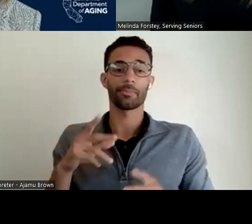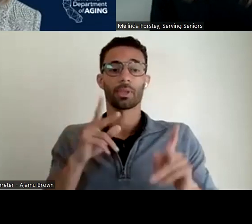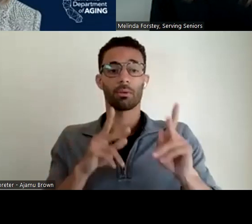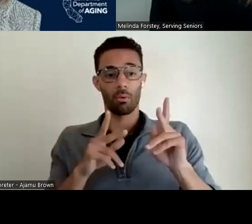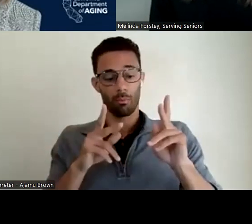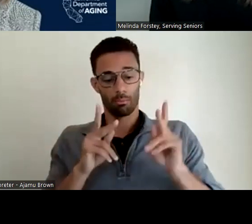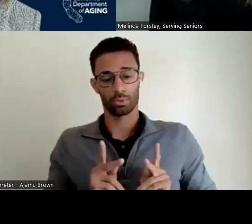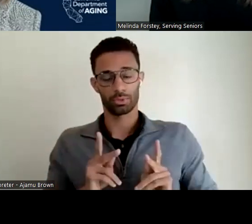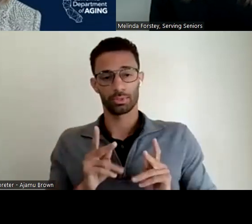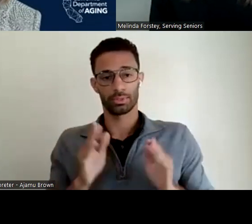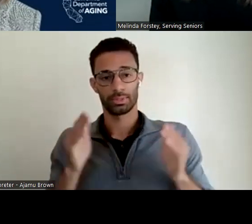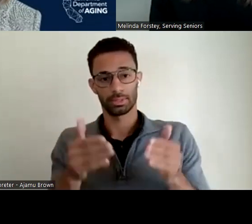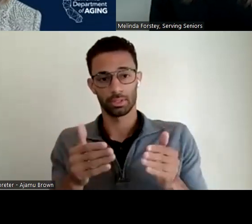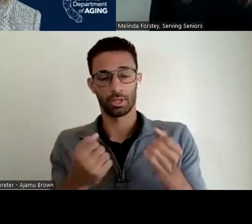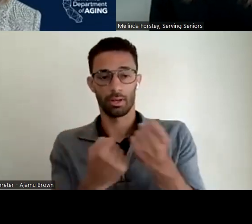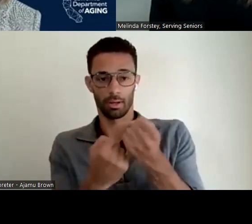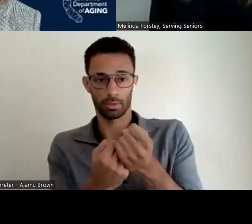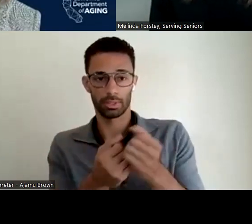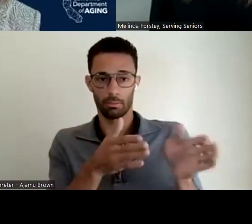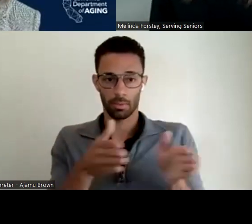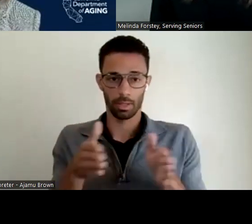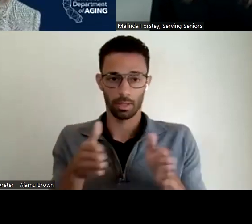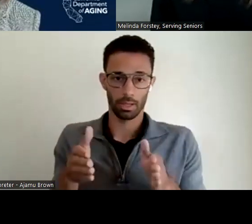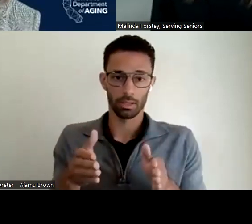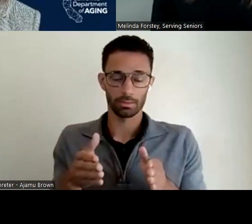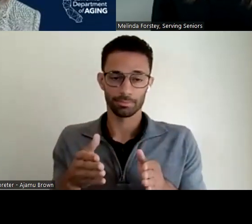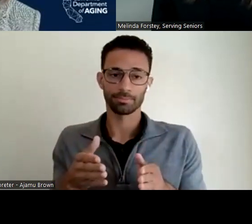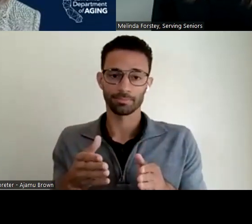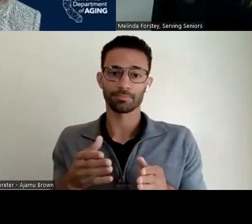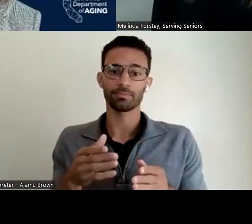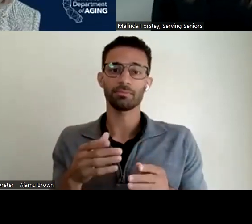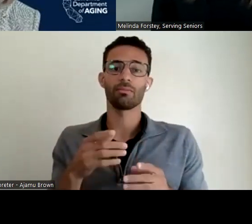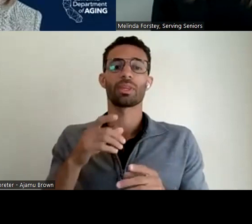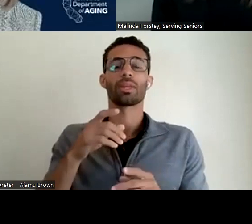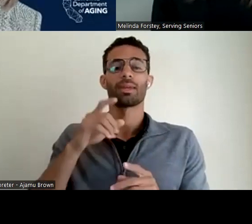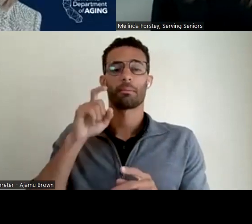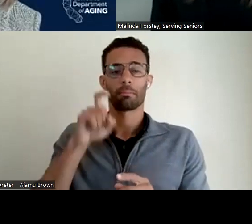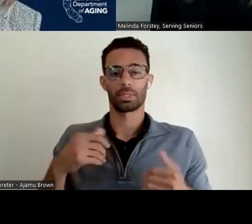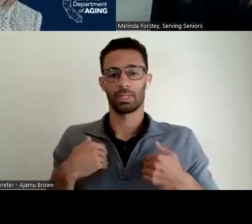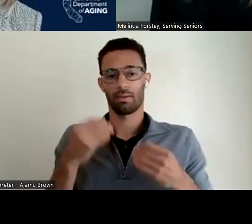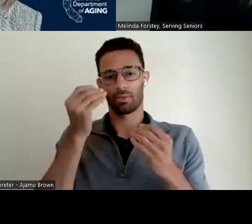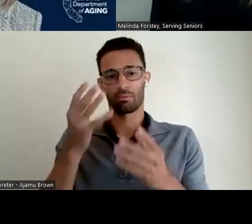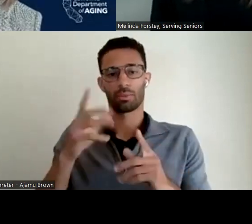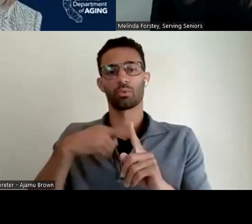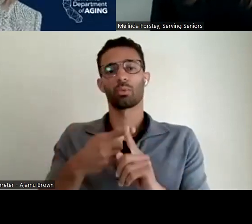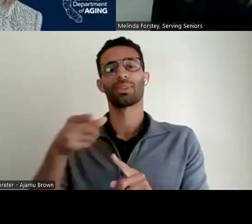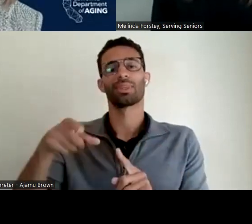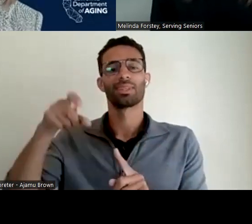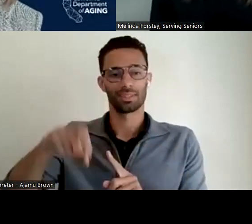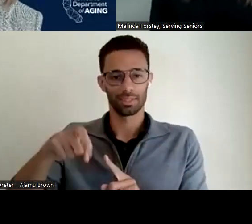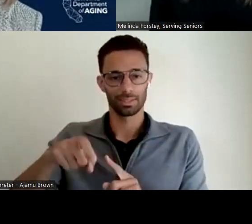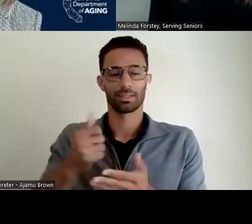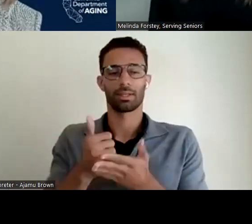advocacy and planning is not getting the information whenever we can get it there. It's getting it when they need it and getting the help that they